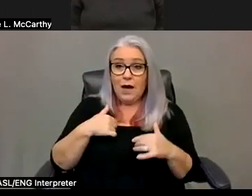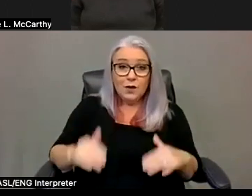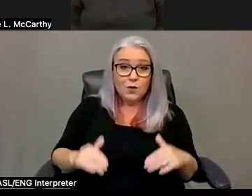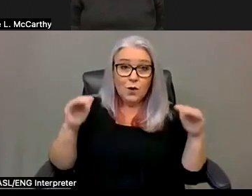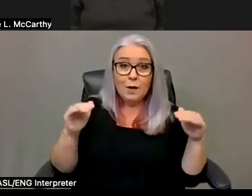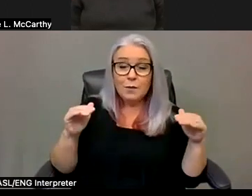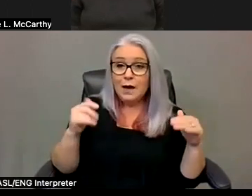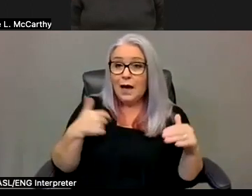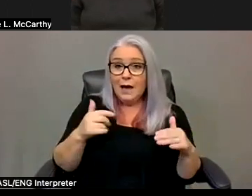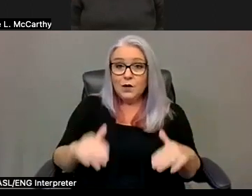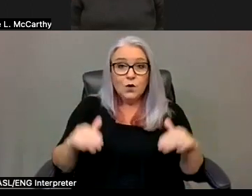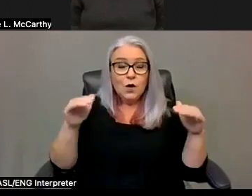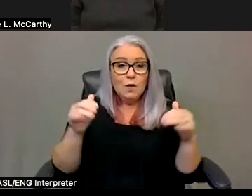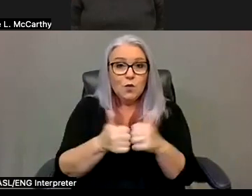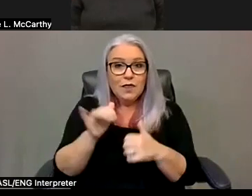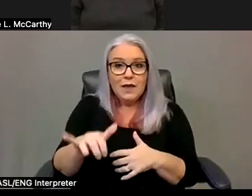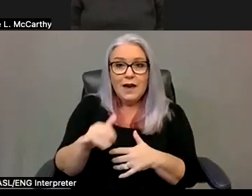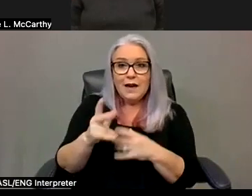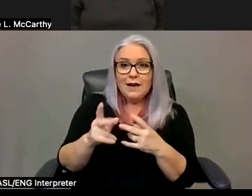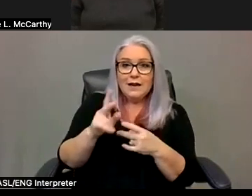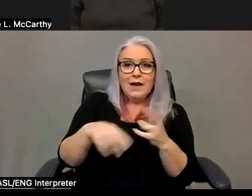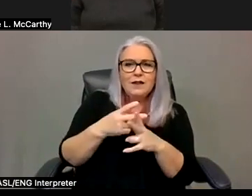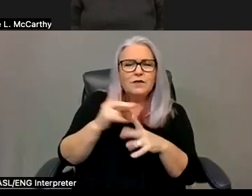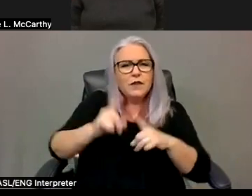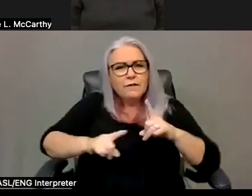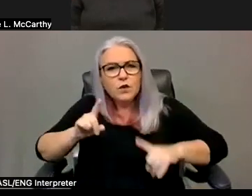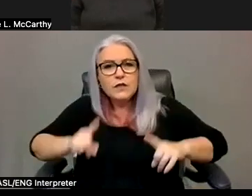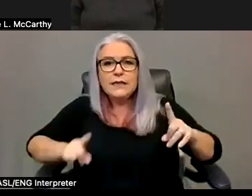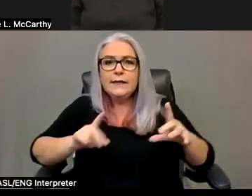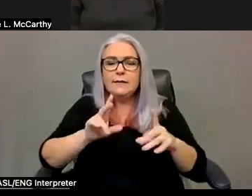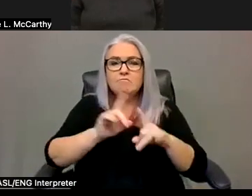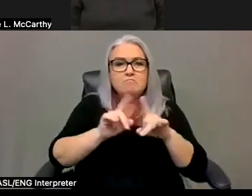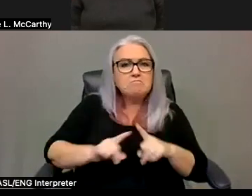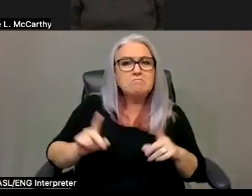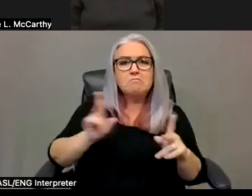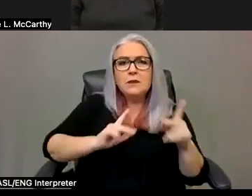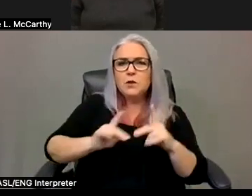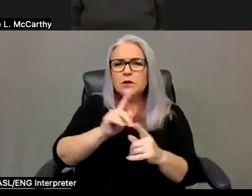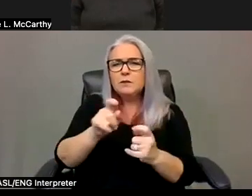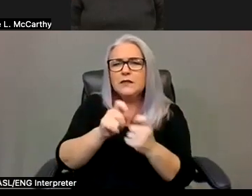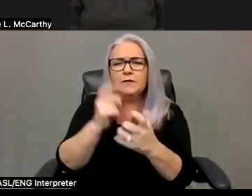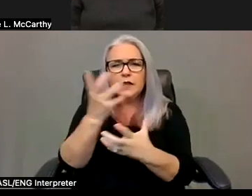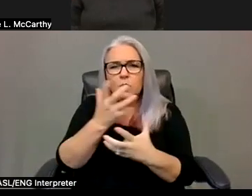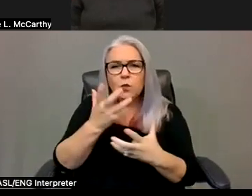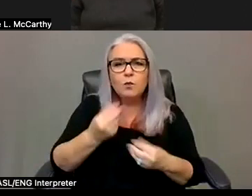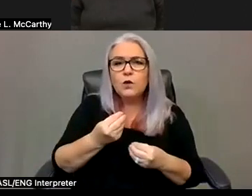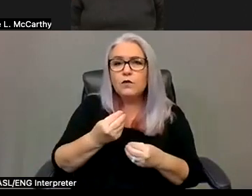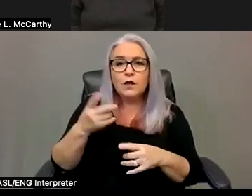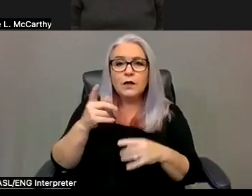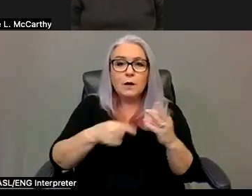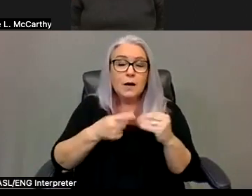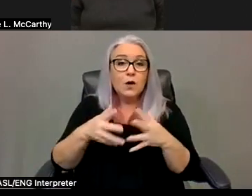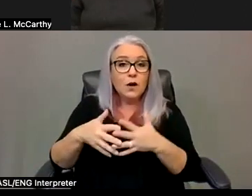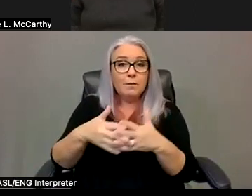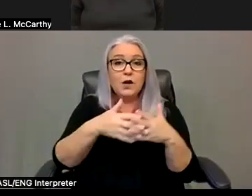up exactly with that kind of income and racial diversity that is so specific and wonderful about American cities and